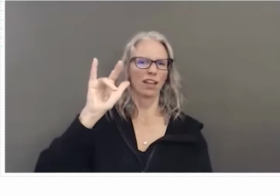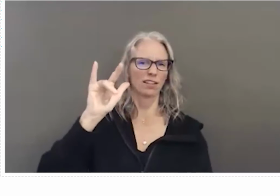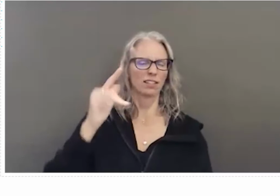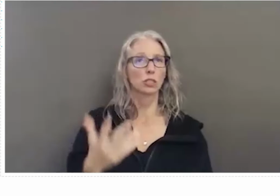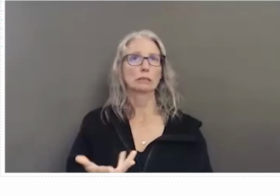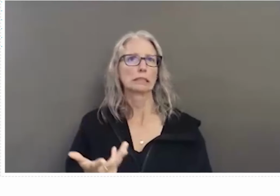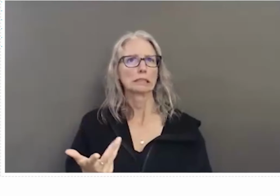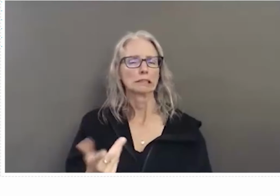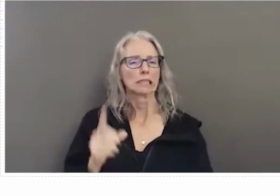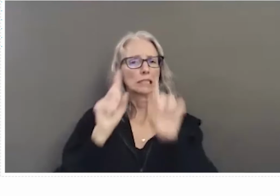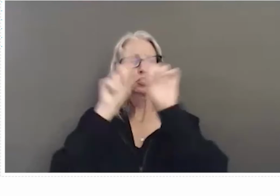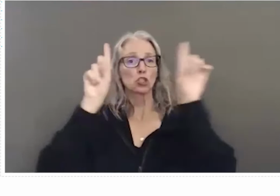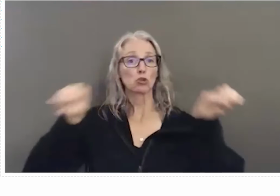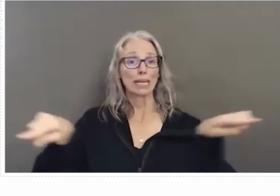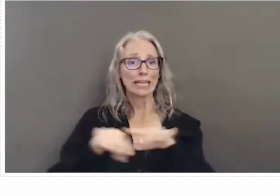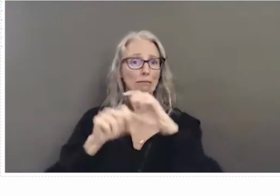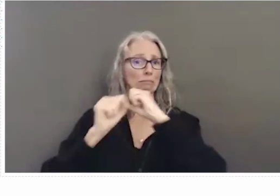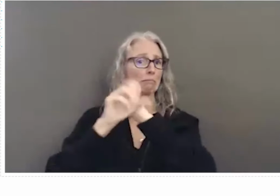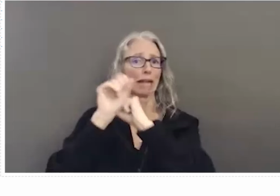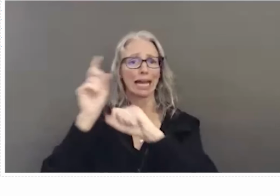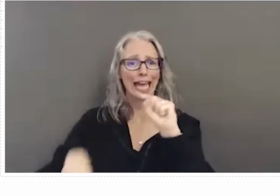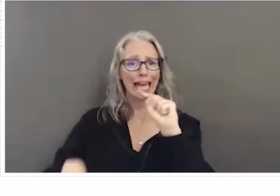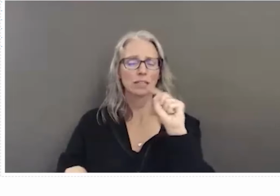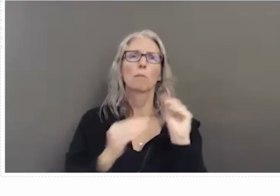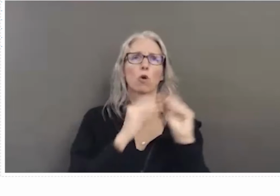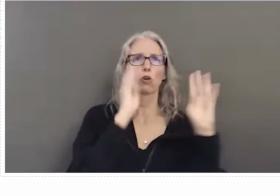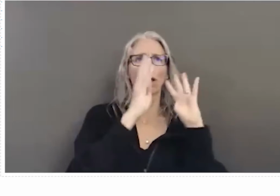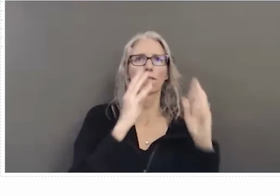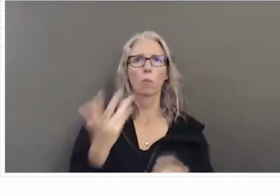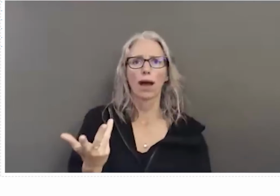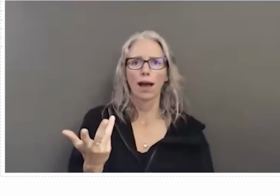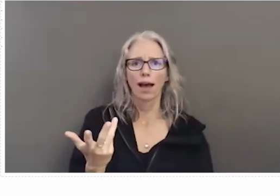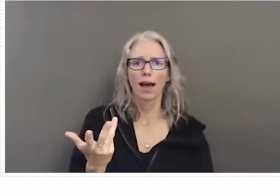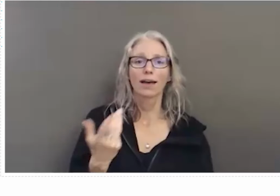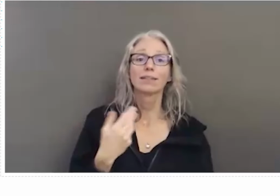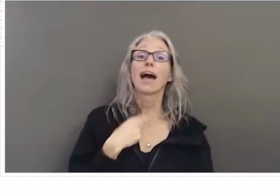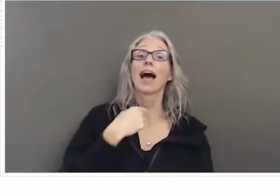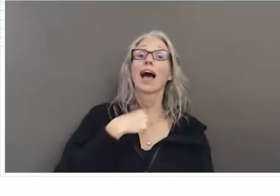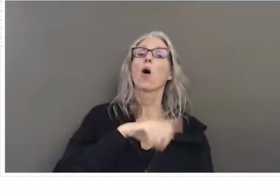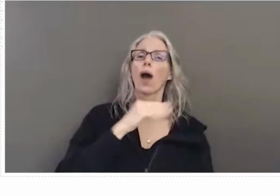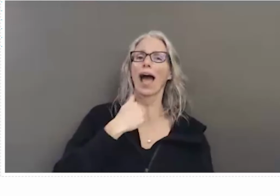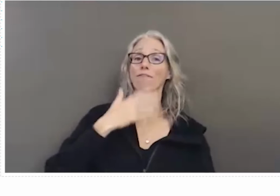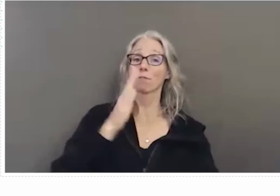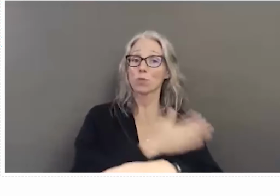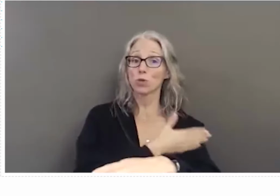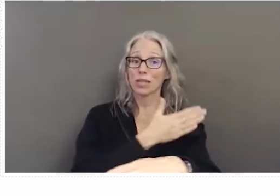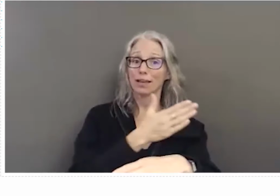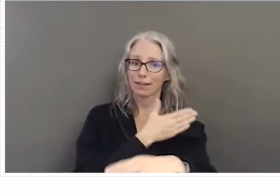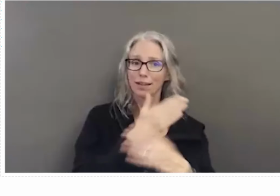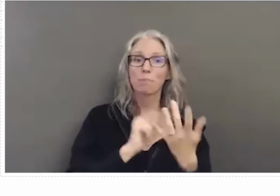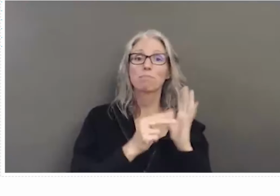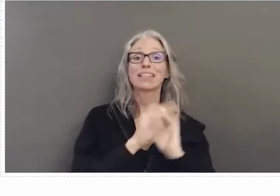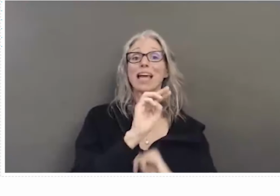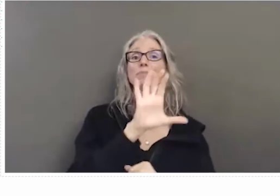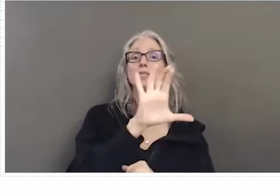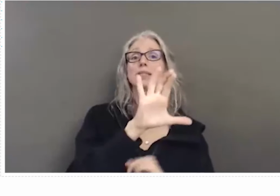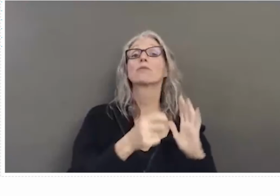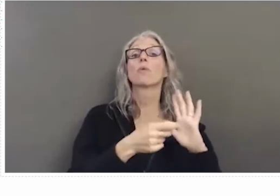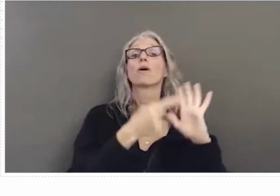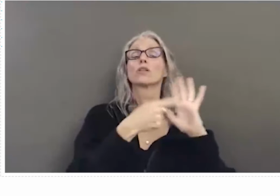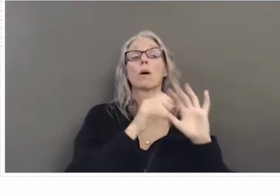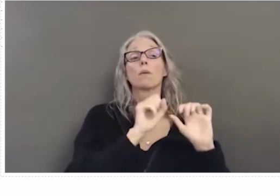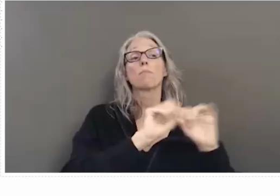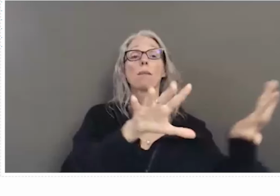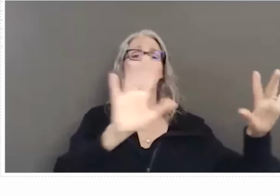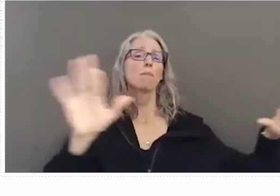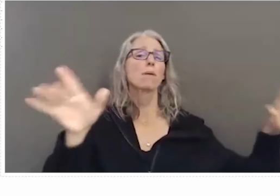to do that. So we've got some signage going up around site. Our MCs are really pumping it. So those are the challenges, but it also allows us to really create